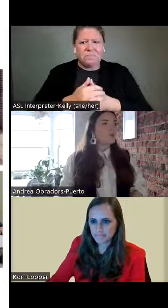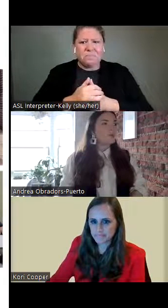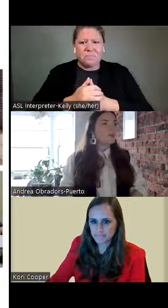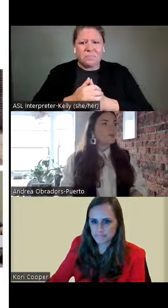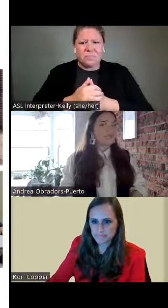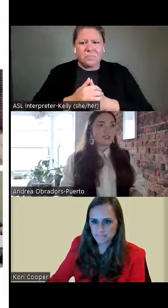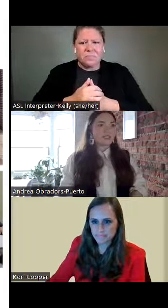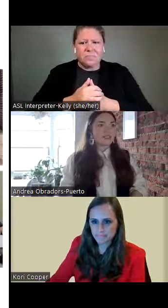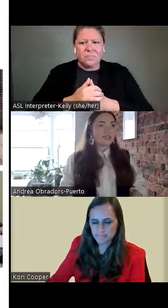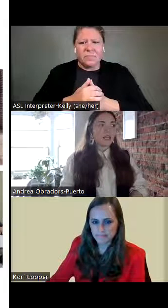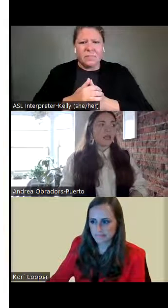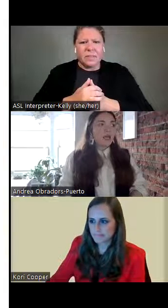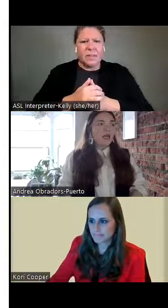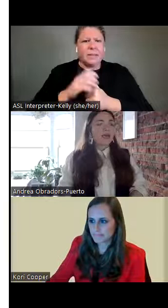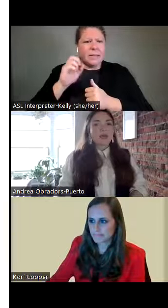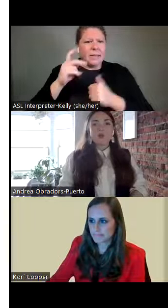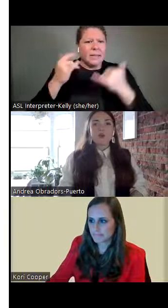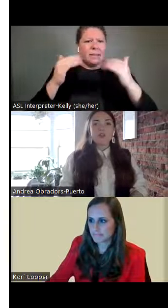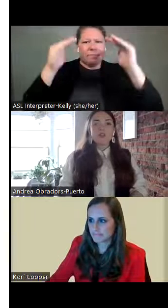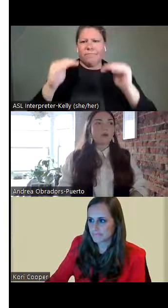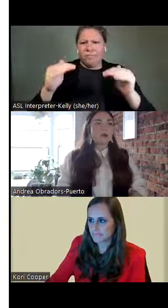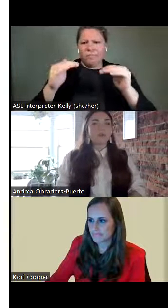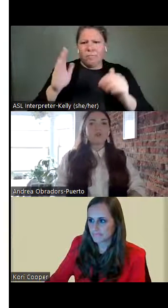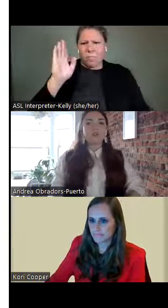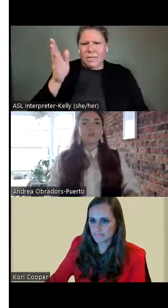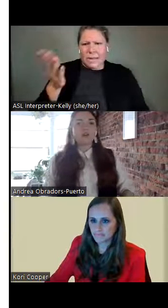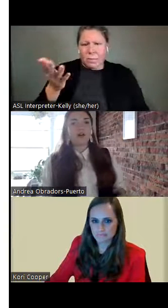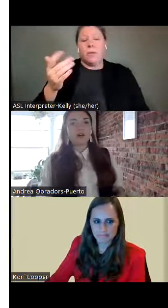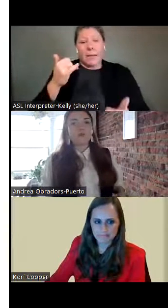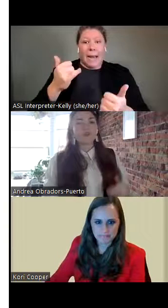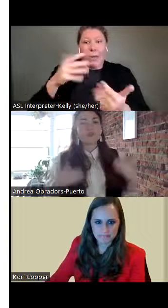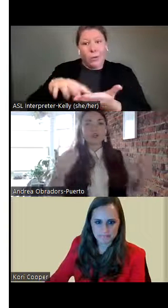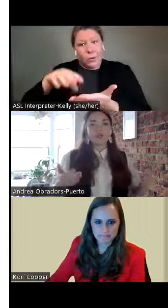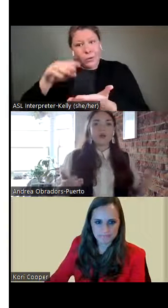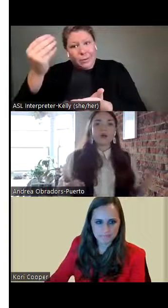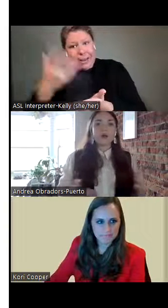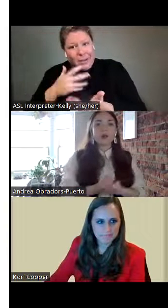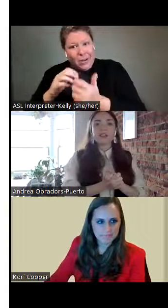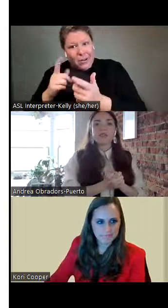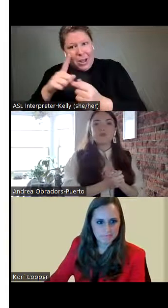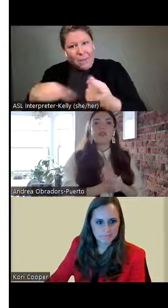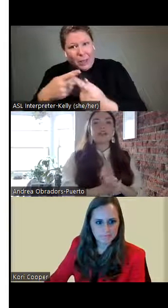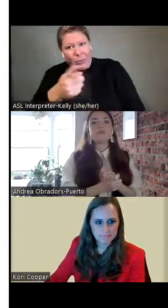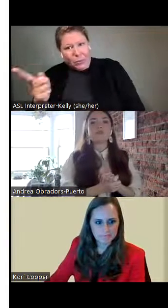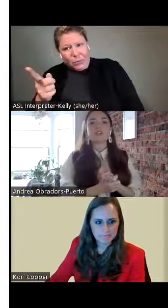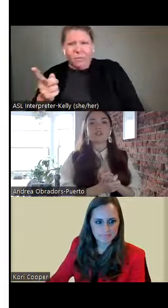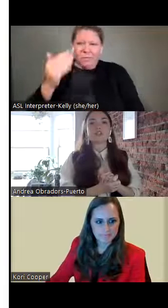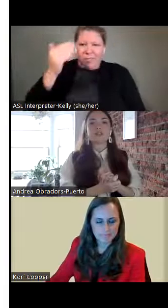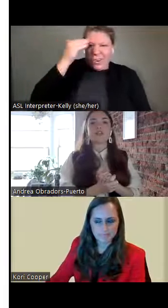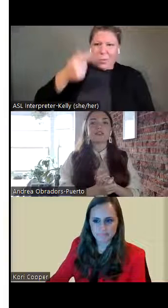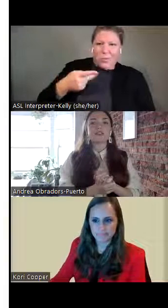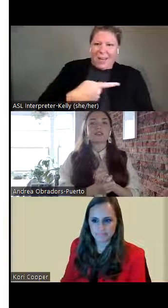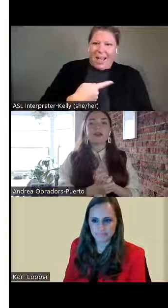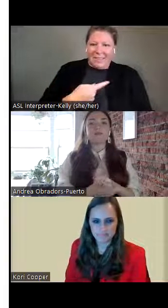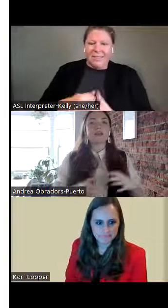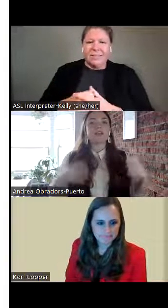what we're going to be presenting today. And now that we know a little about you, you're going to know a little about us. So for the last few years,